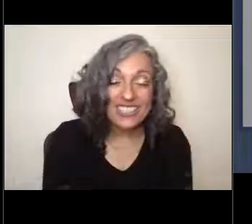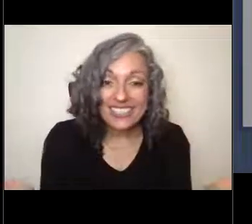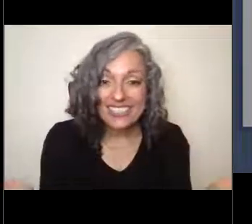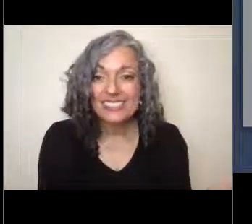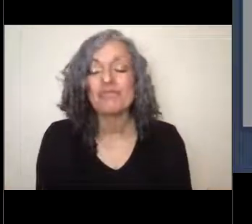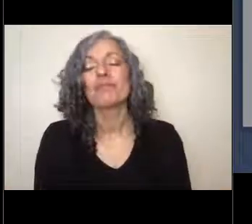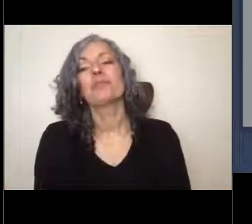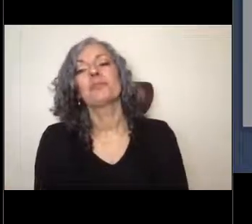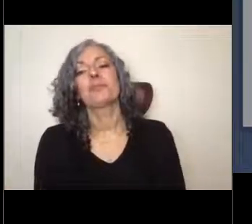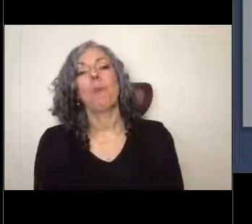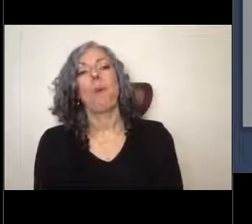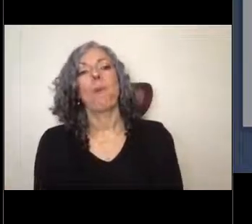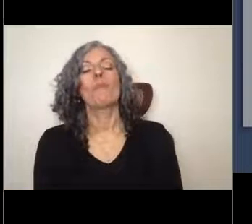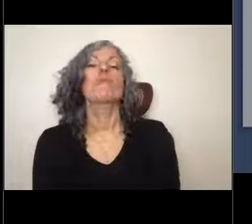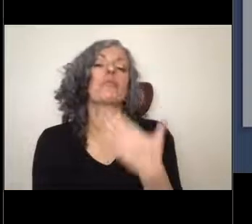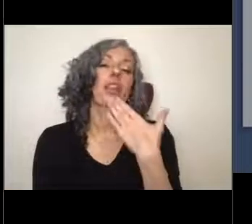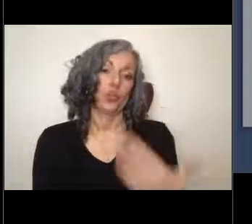Thank you.